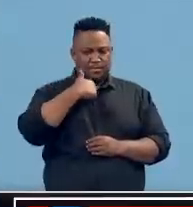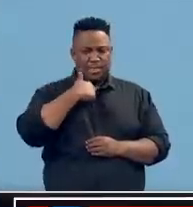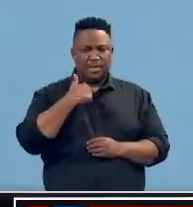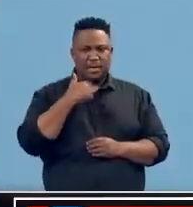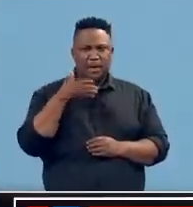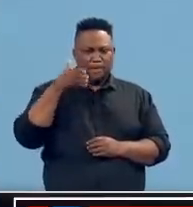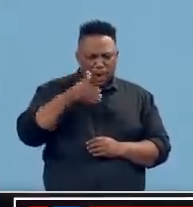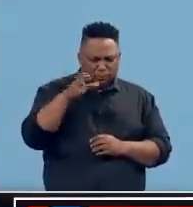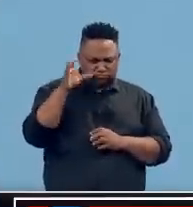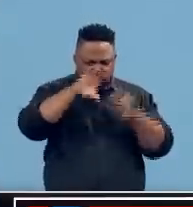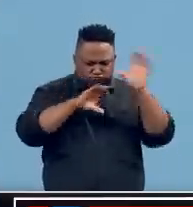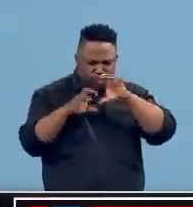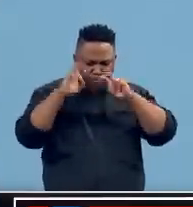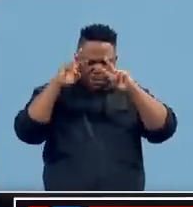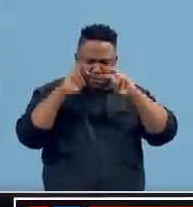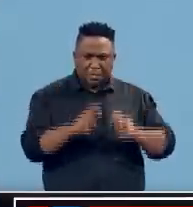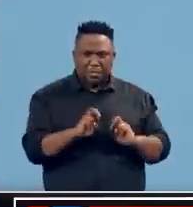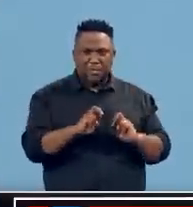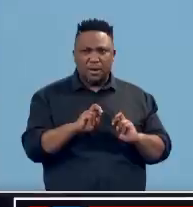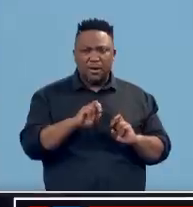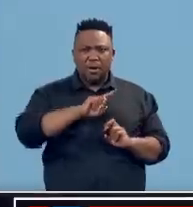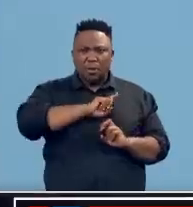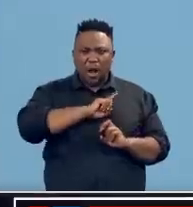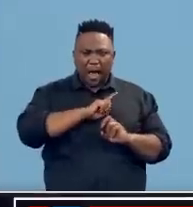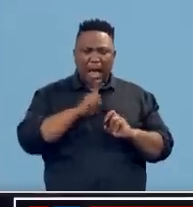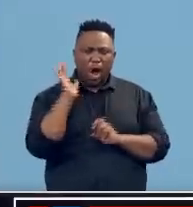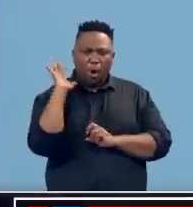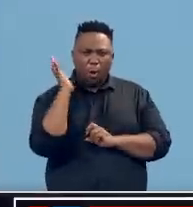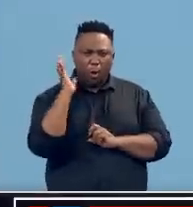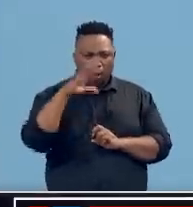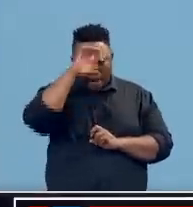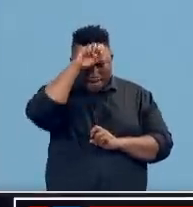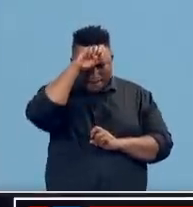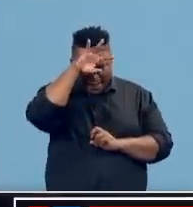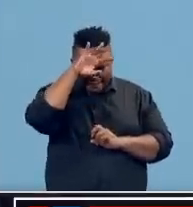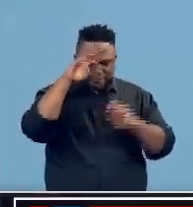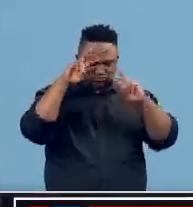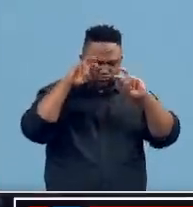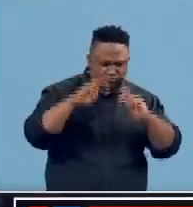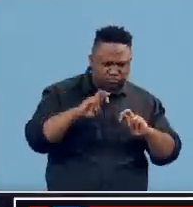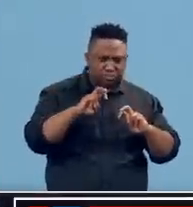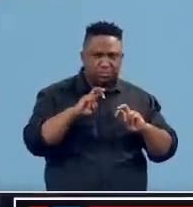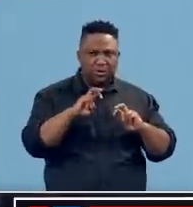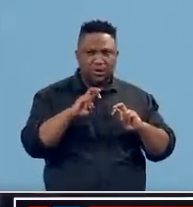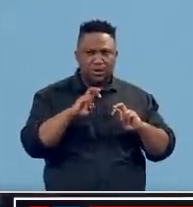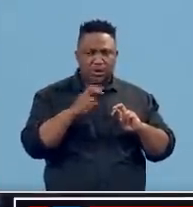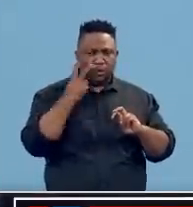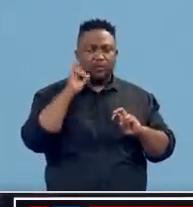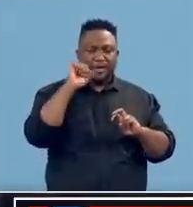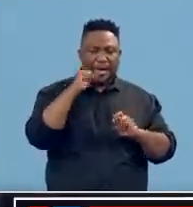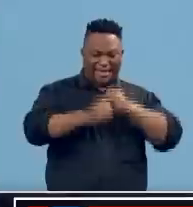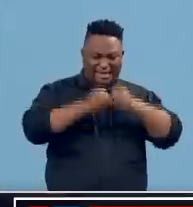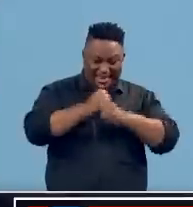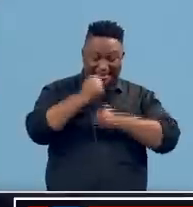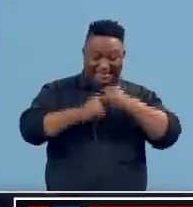posed by large seismic events in the gold mining regions of South Africa. And then our conclusion was that, while events will continue for years or